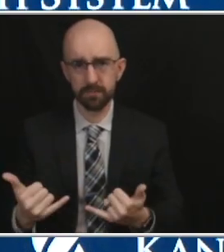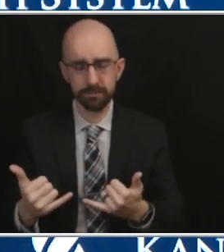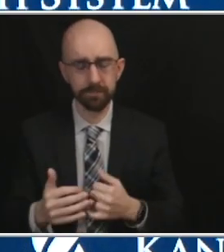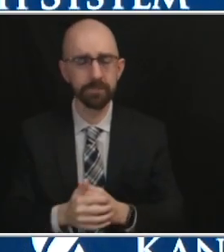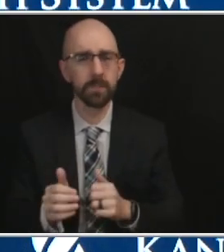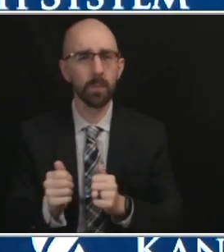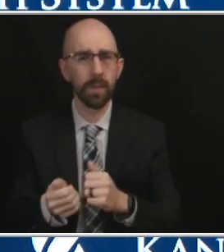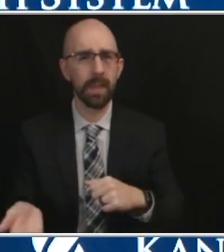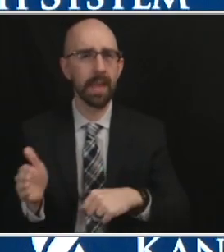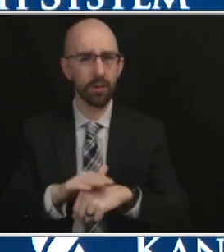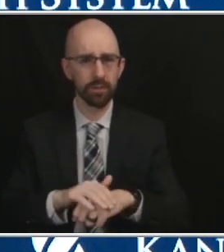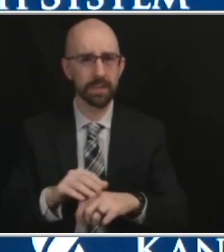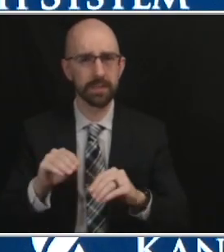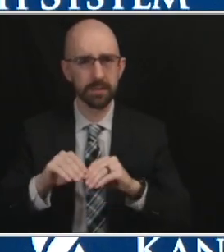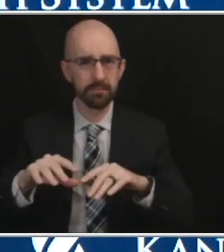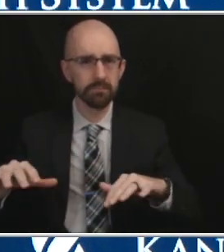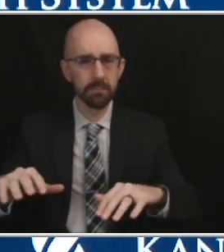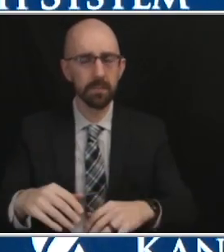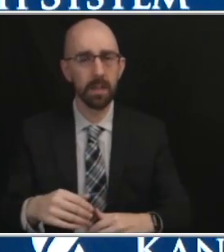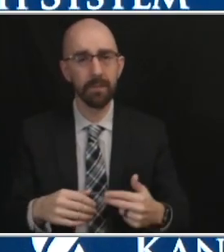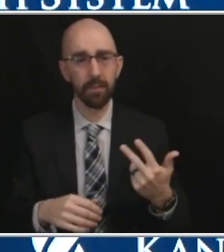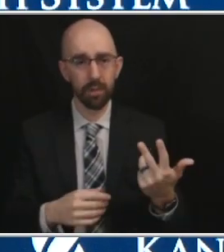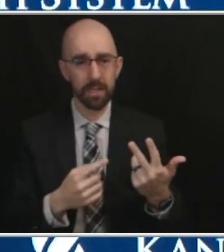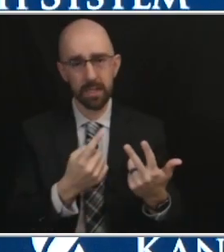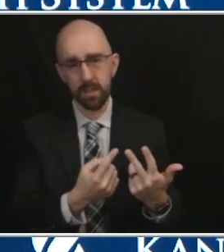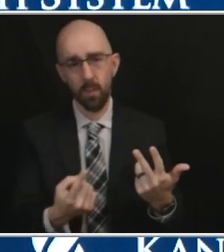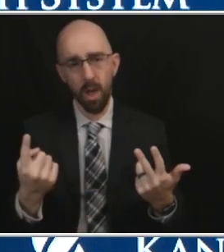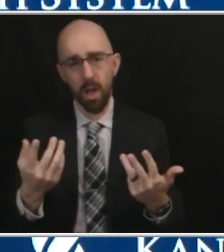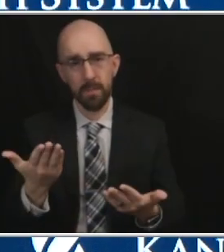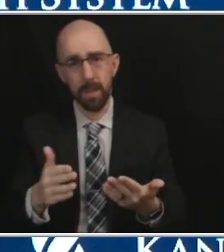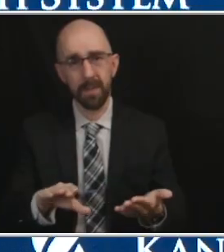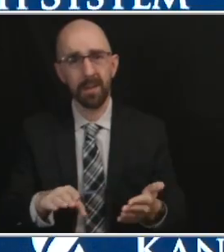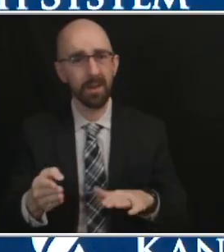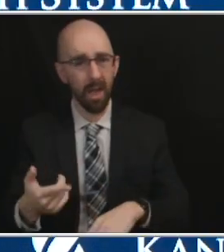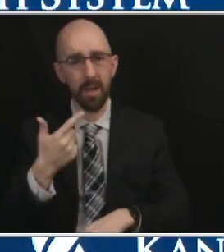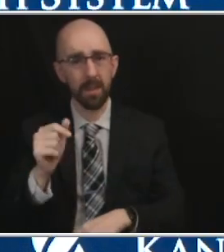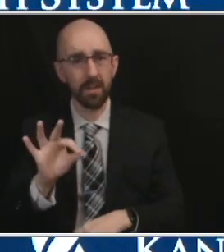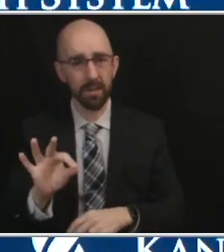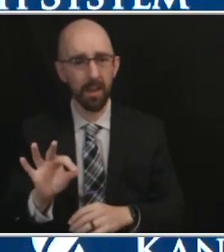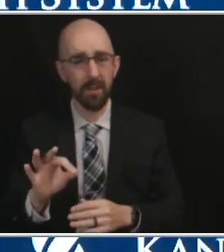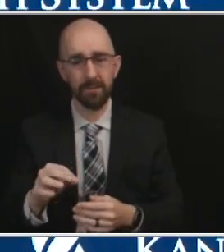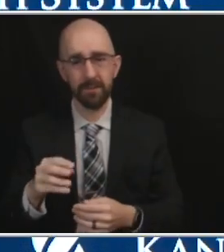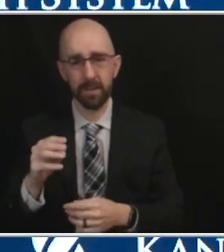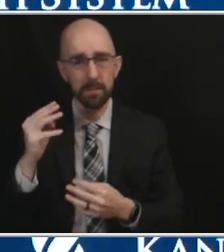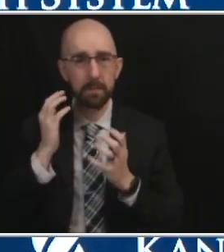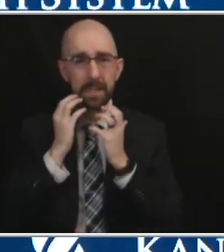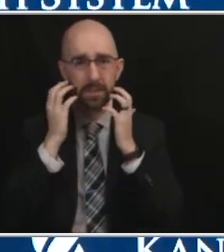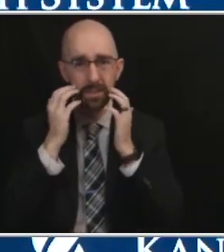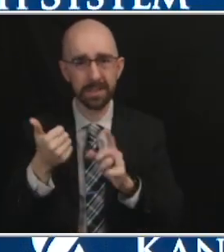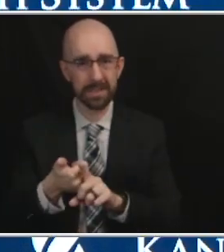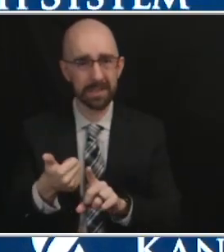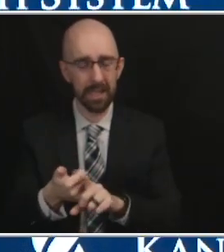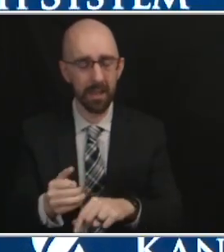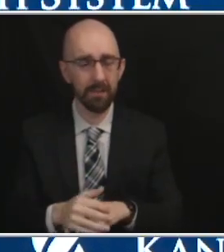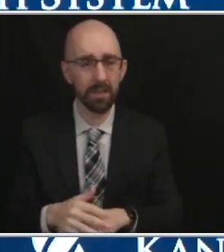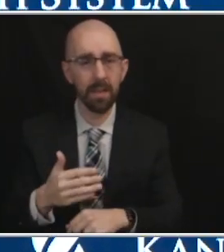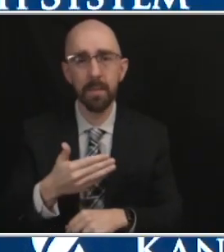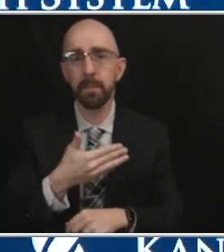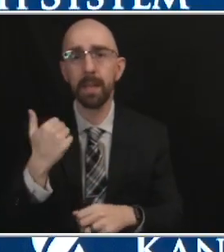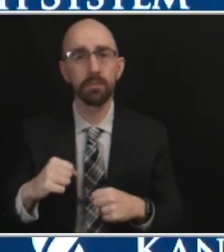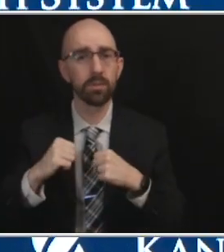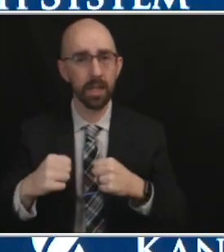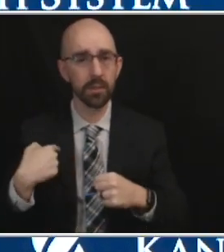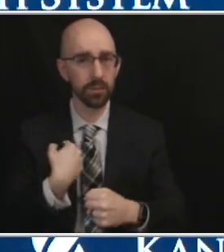cases. 1 to 3 people may die because of measles itself. The best protection that we can